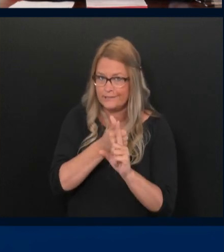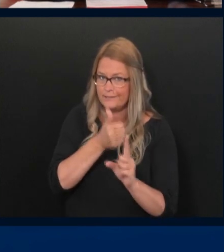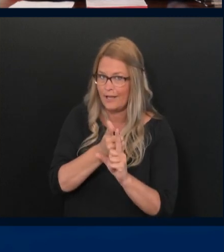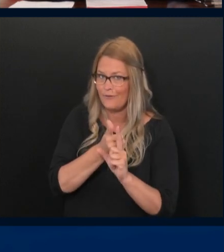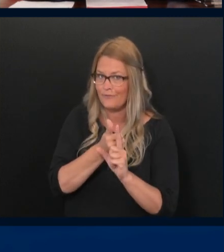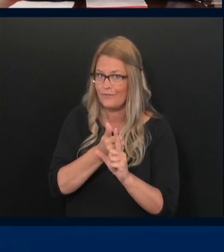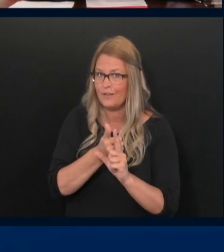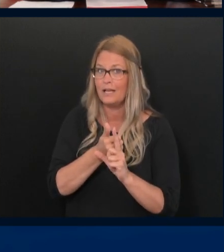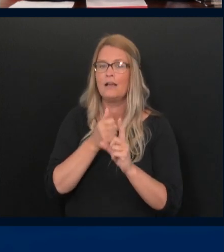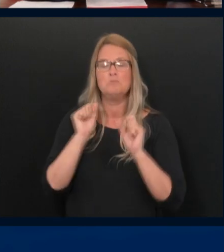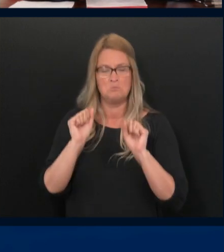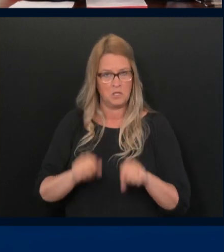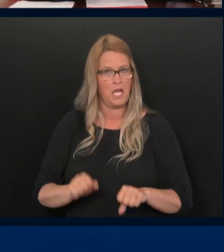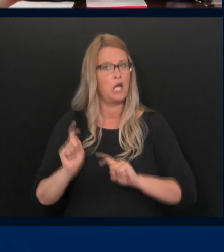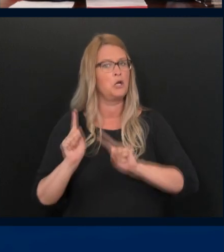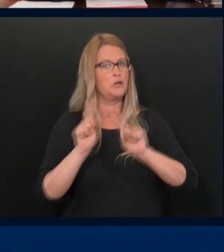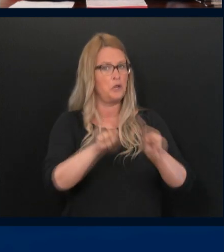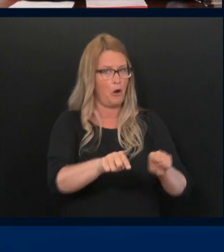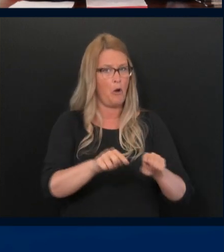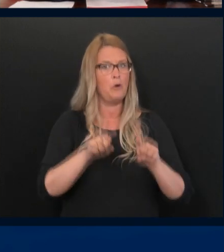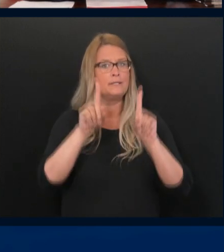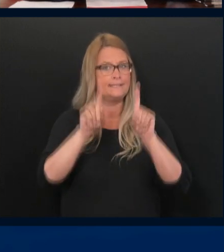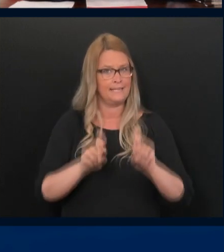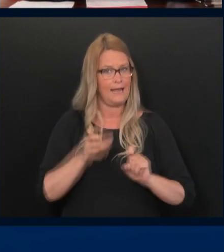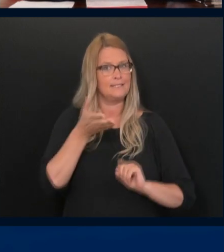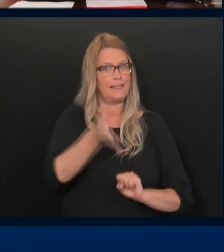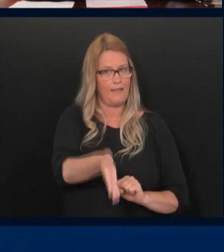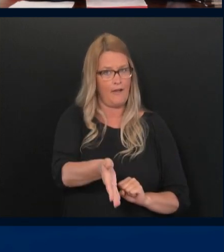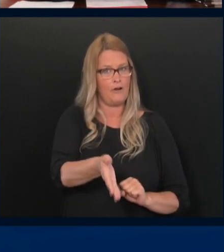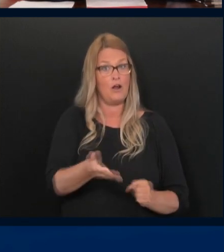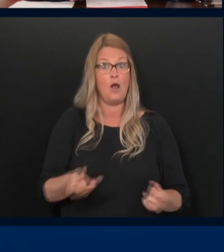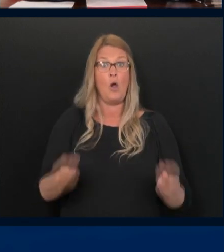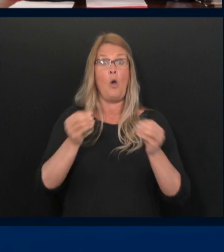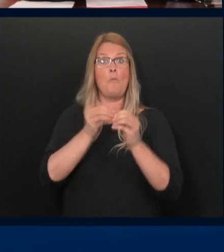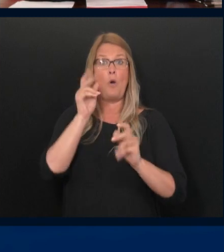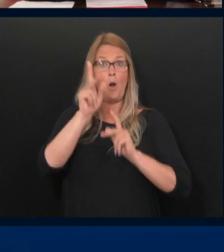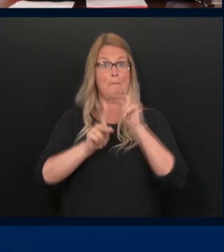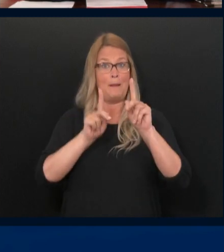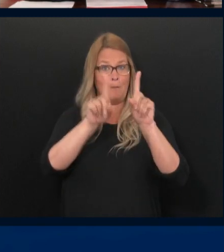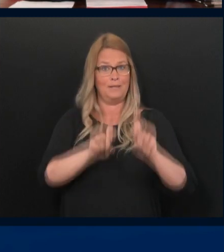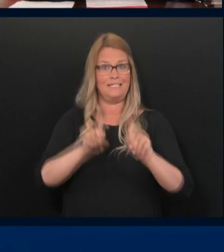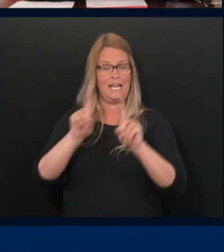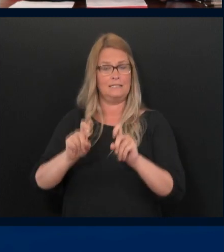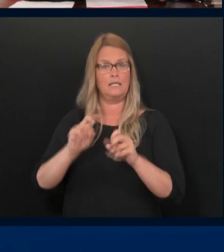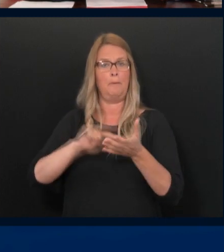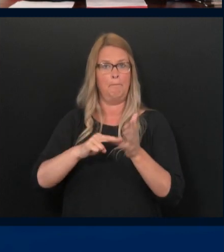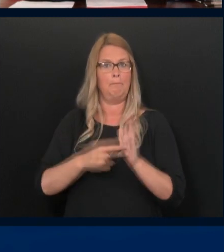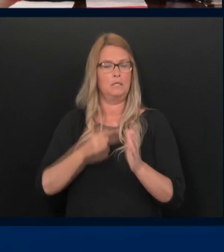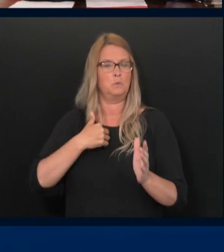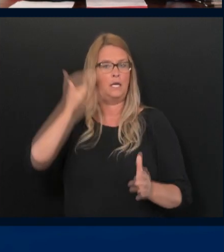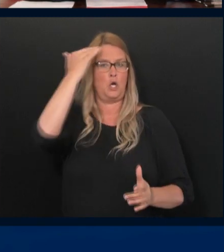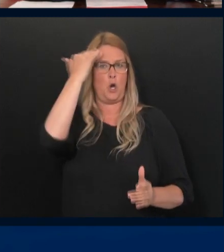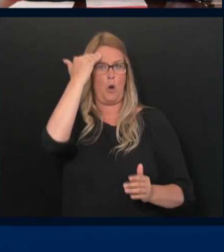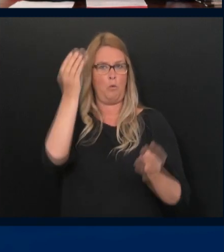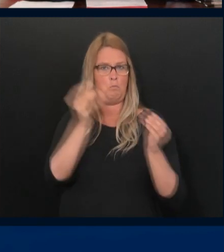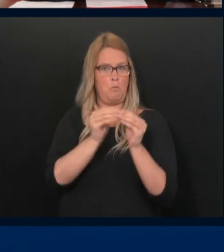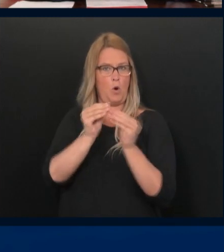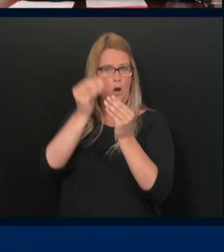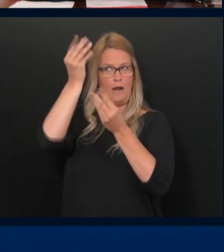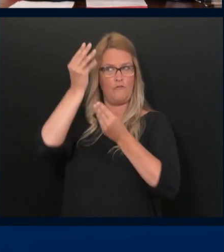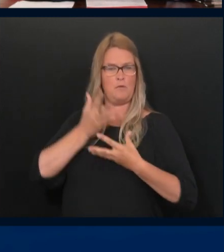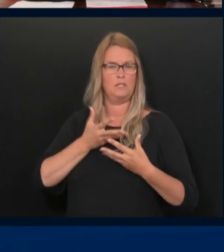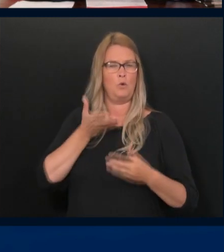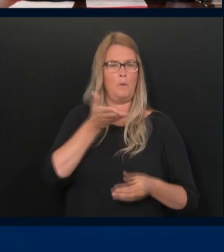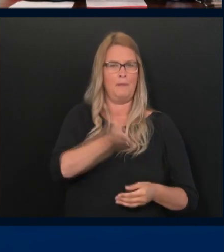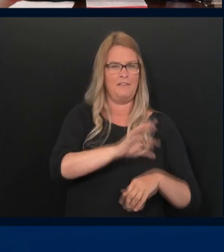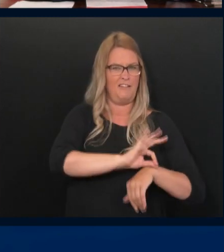be, come and get tested. The more we're tested, the better off we'll be, and we'll be in those counties from 9 a.m. to